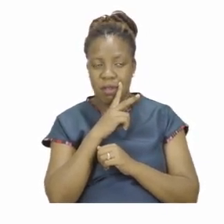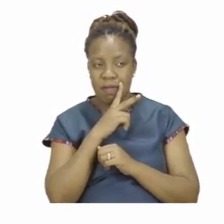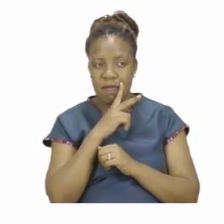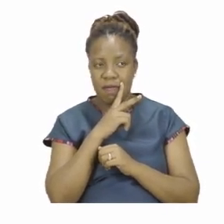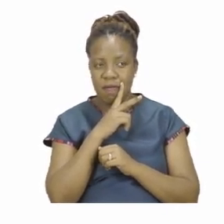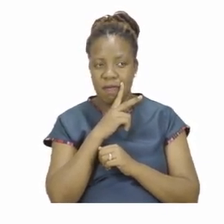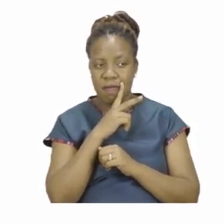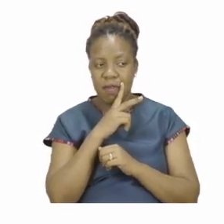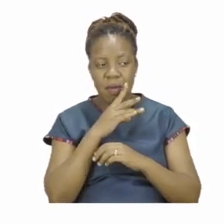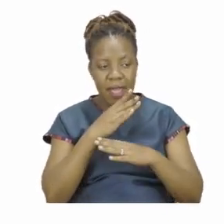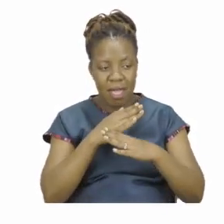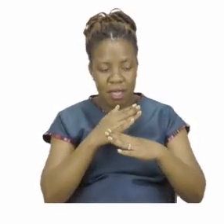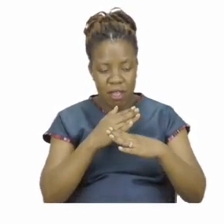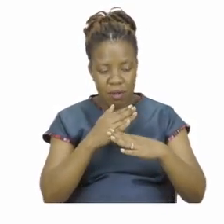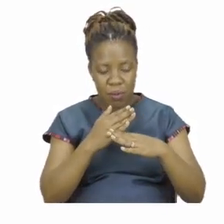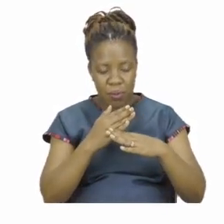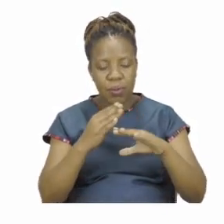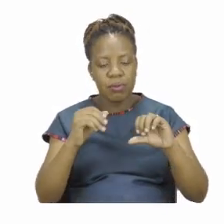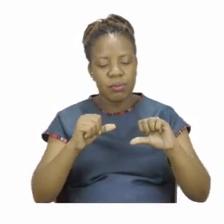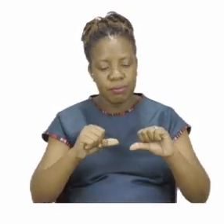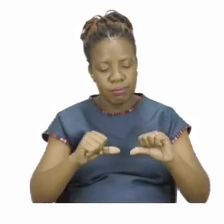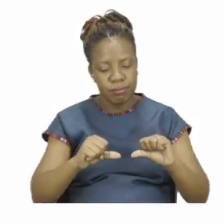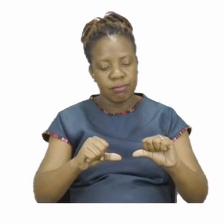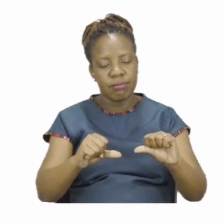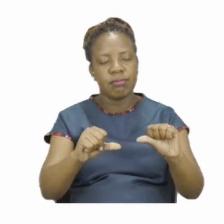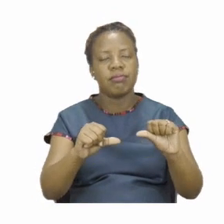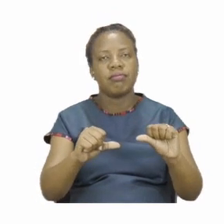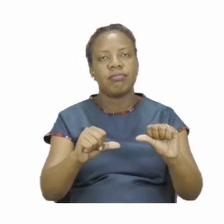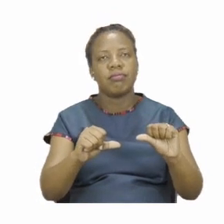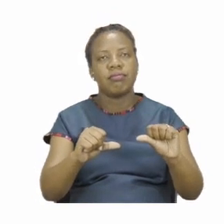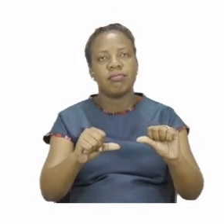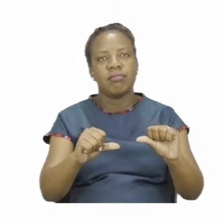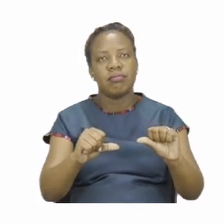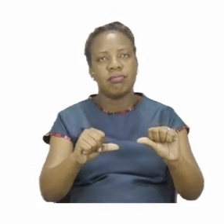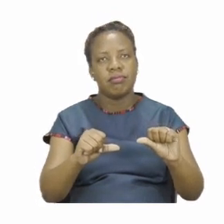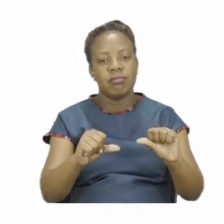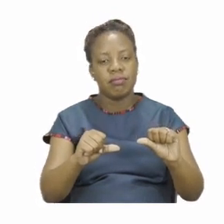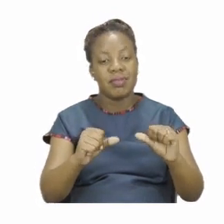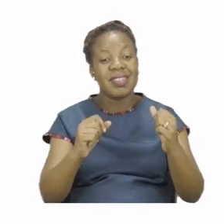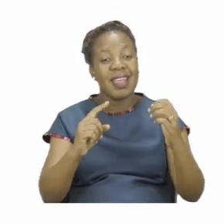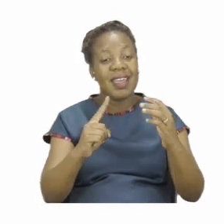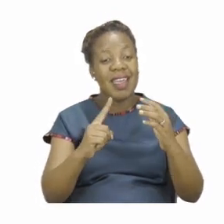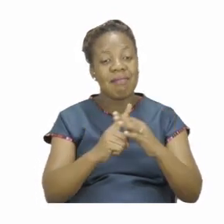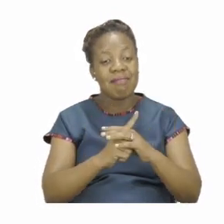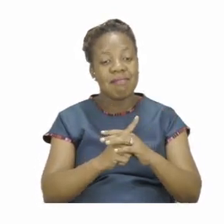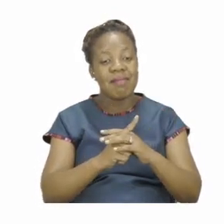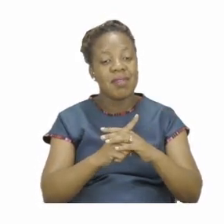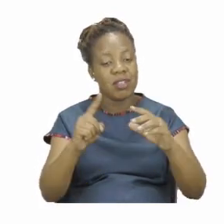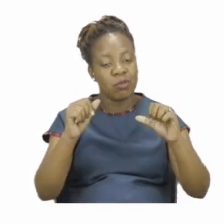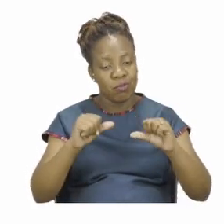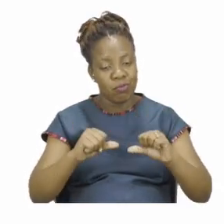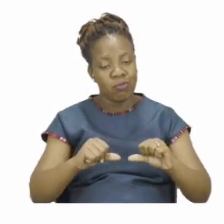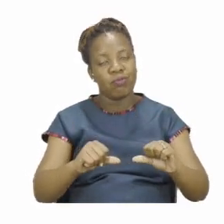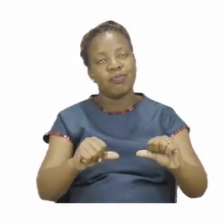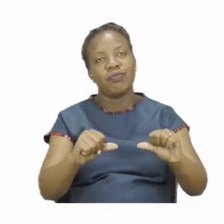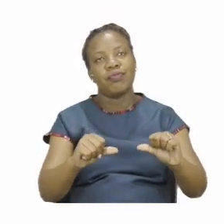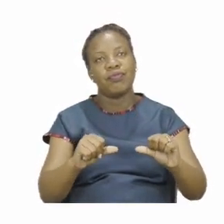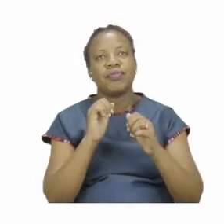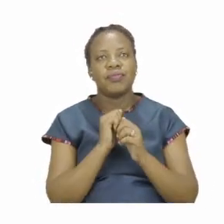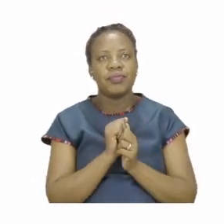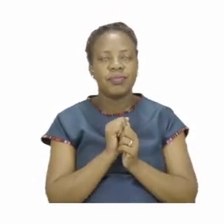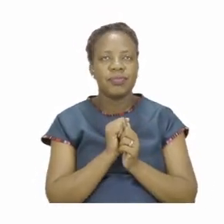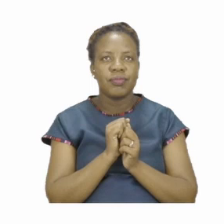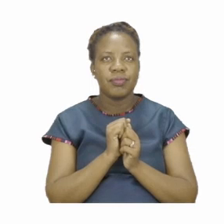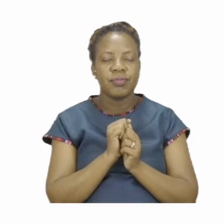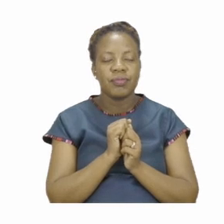done or the action is still being done in the sentence. Now, the first thing we need to remember is that when an